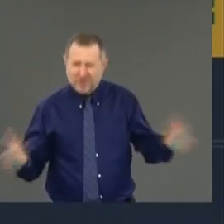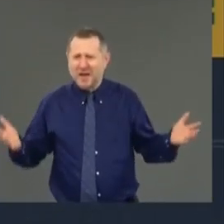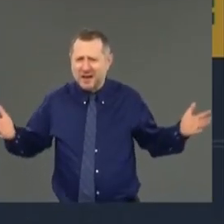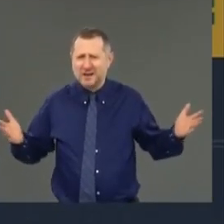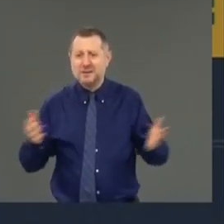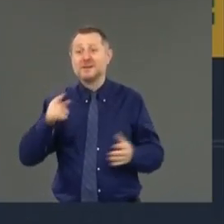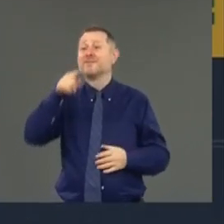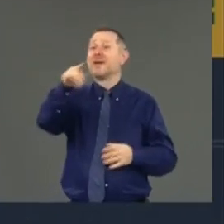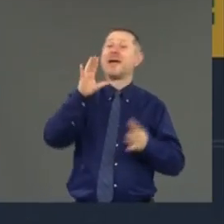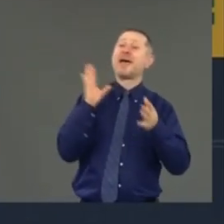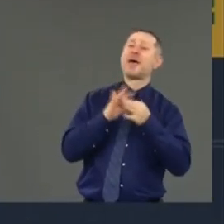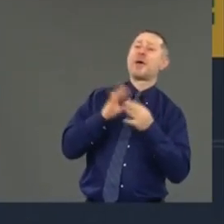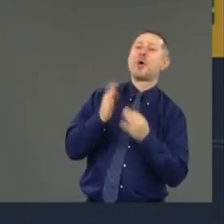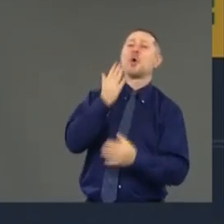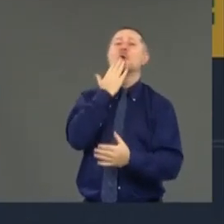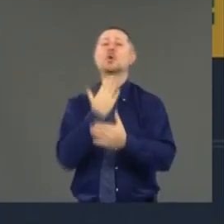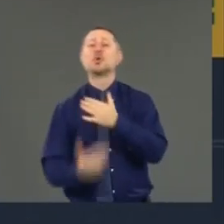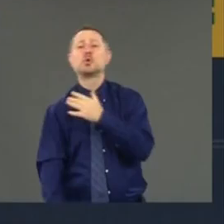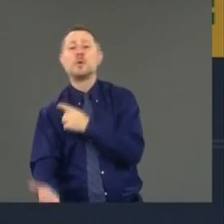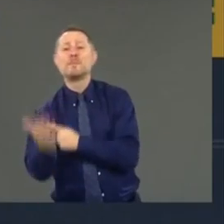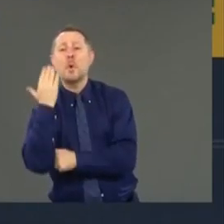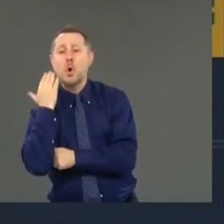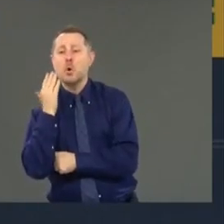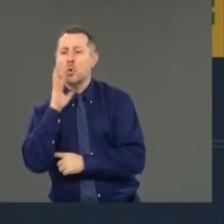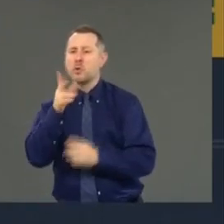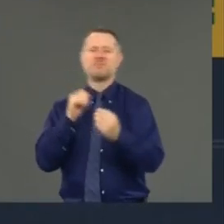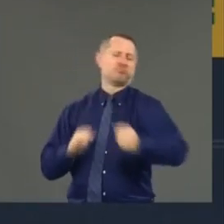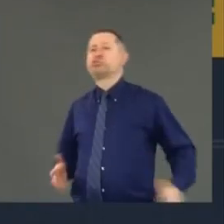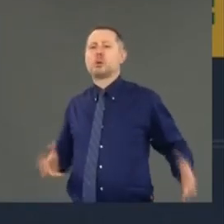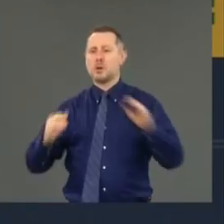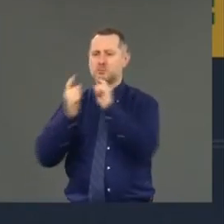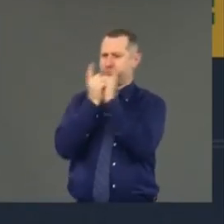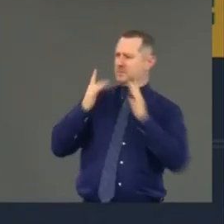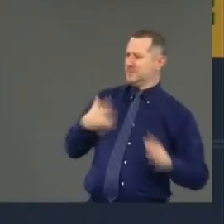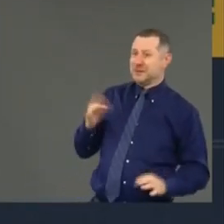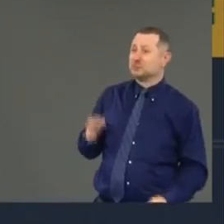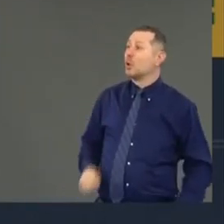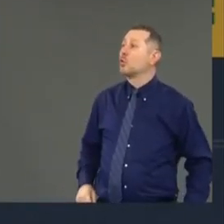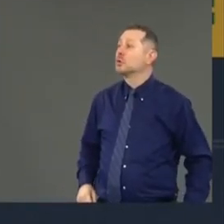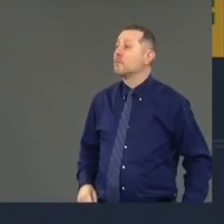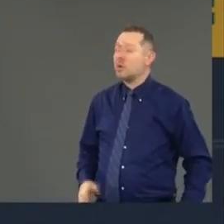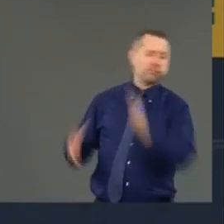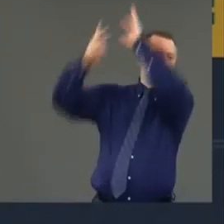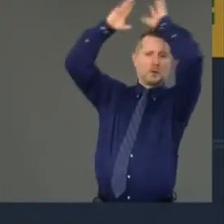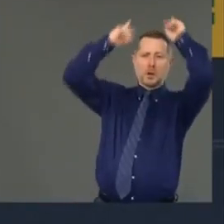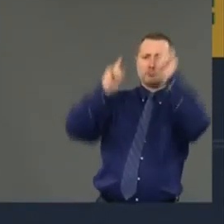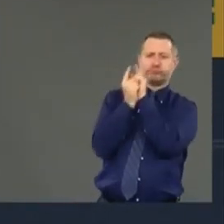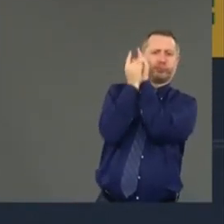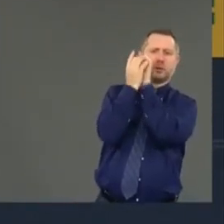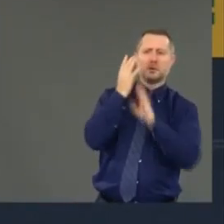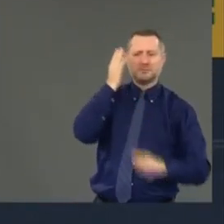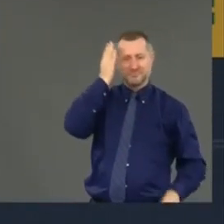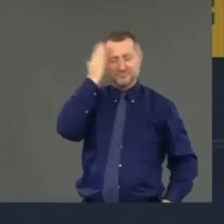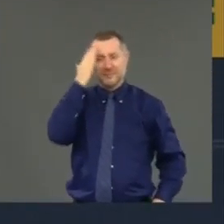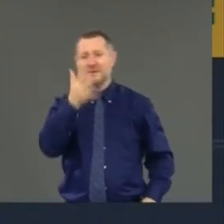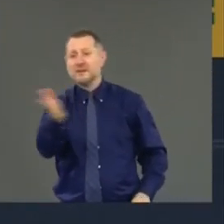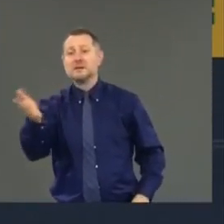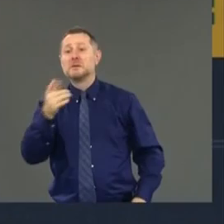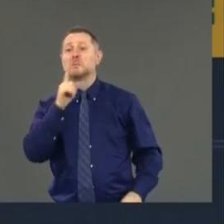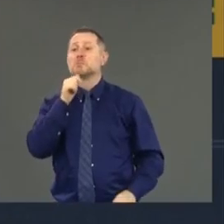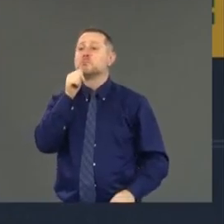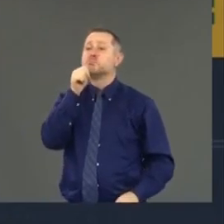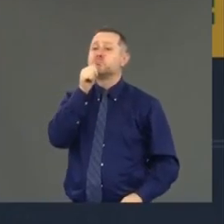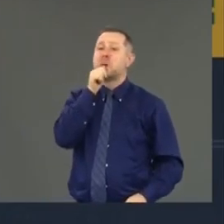right? So, but you have a private store, a store owner. It's a private store. He's the store owner.